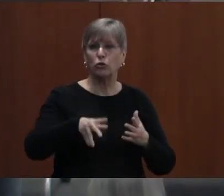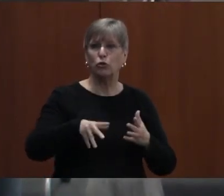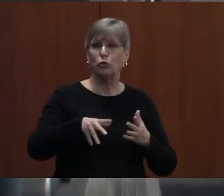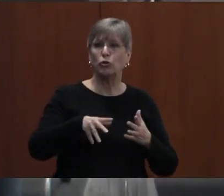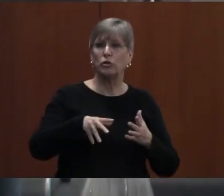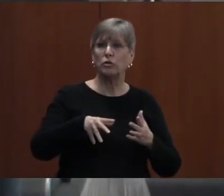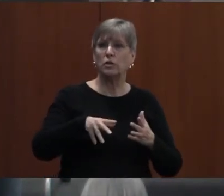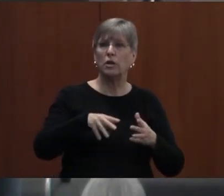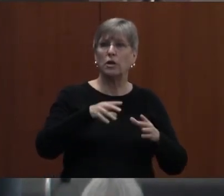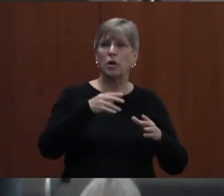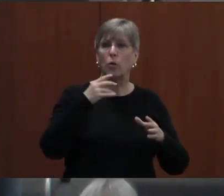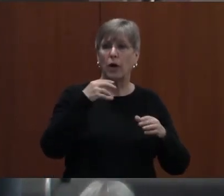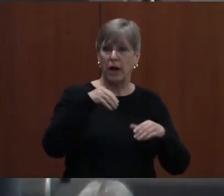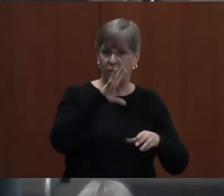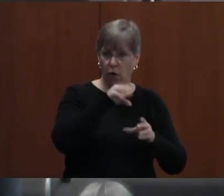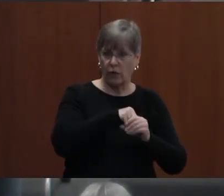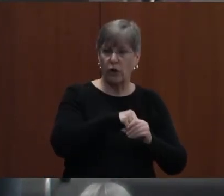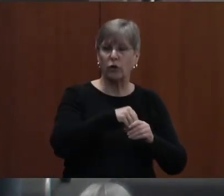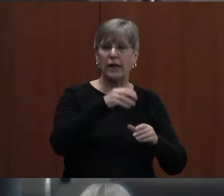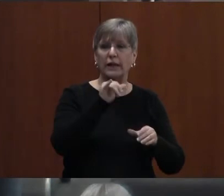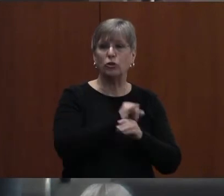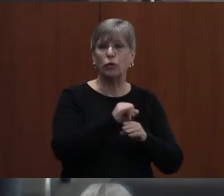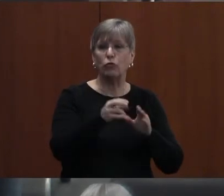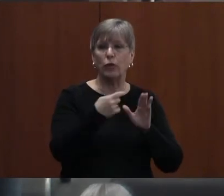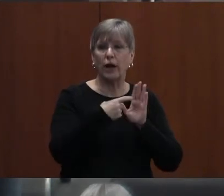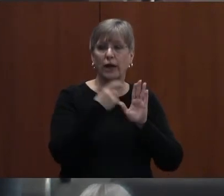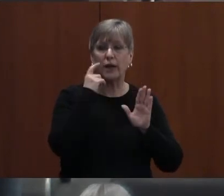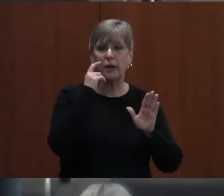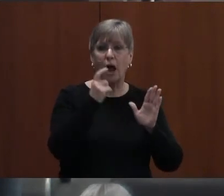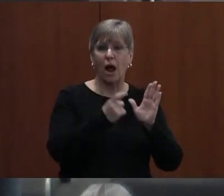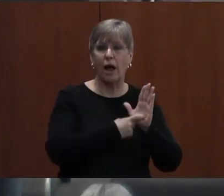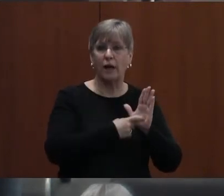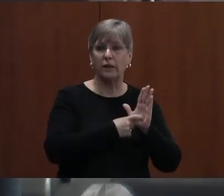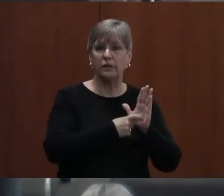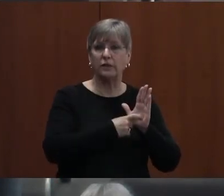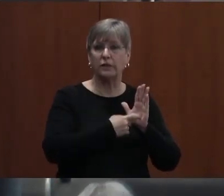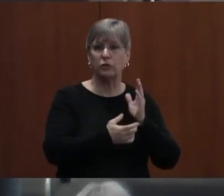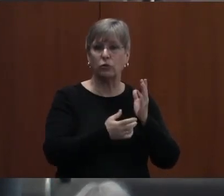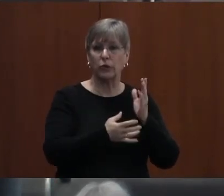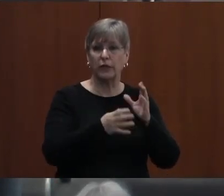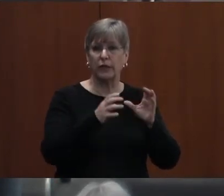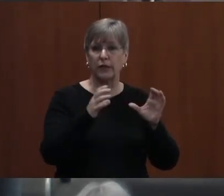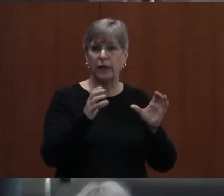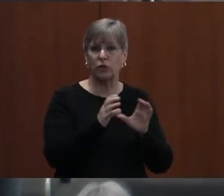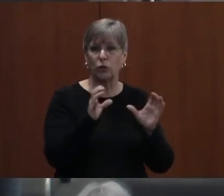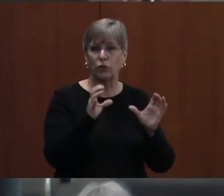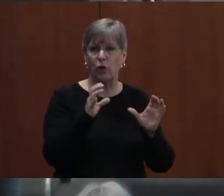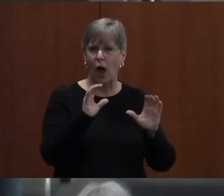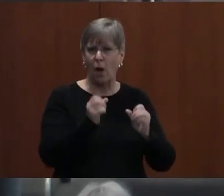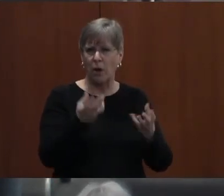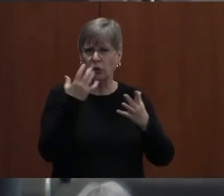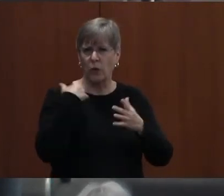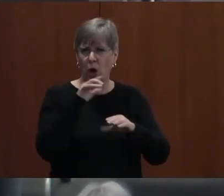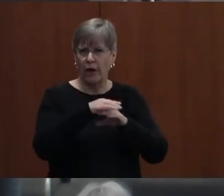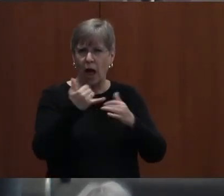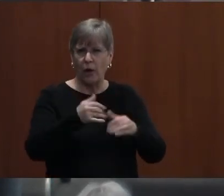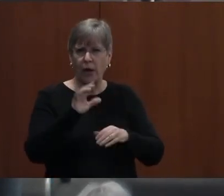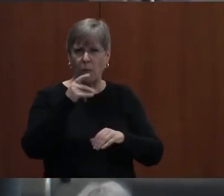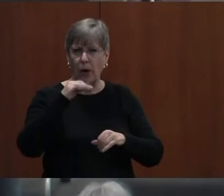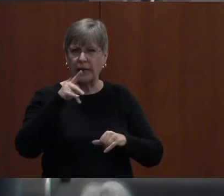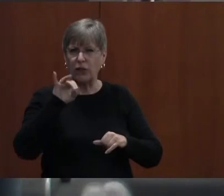or an industry-recognized occupational credential. So about how much percent are we at right now in an apprenticeship